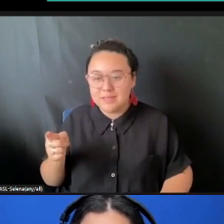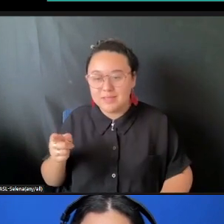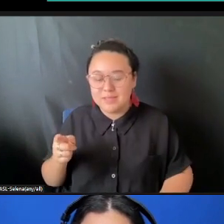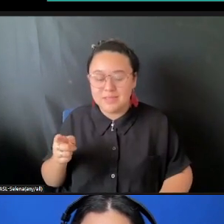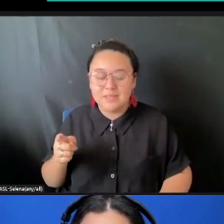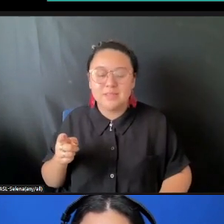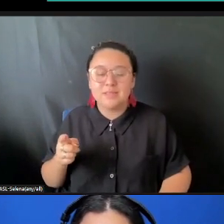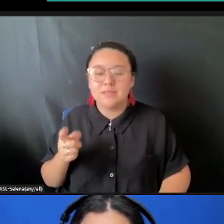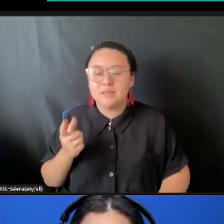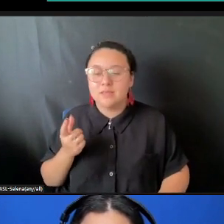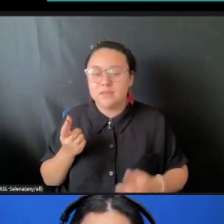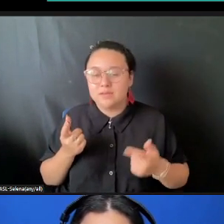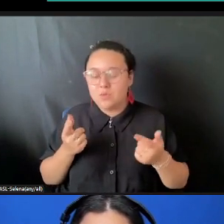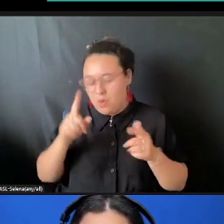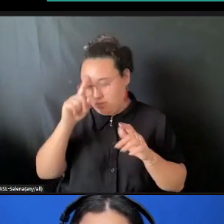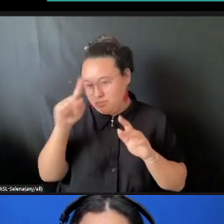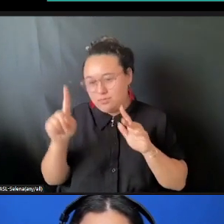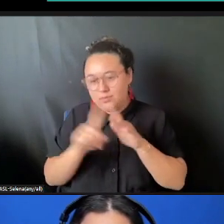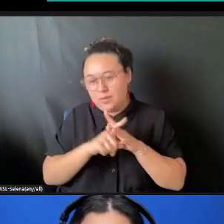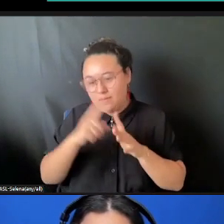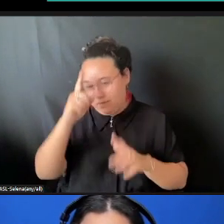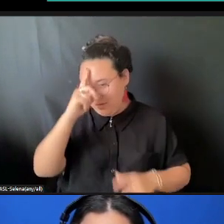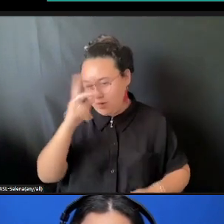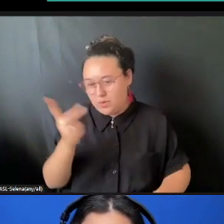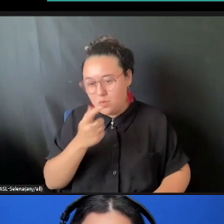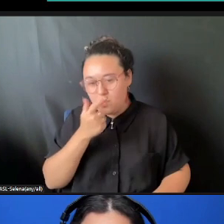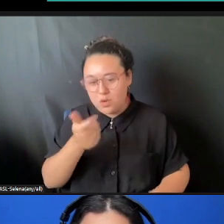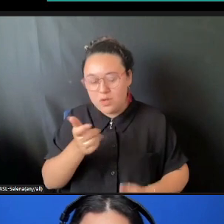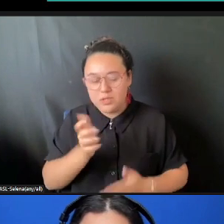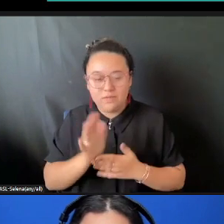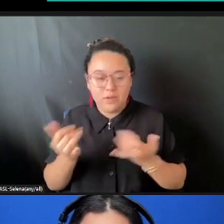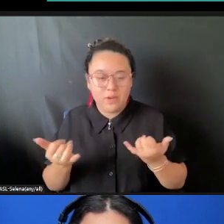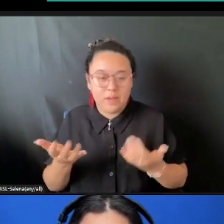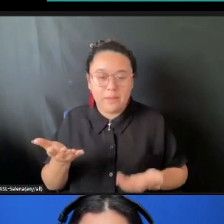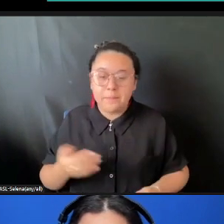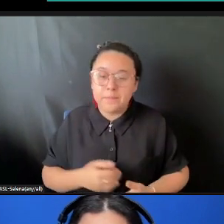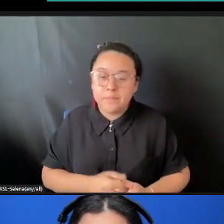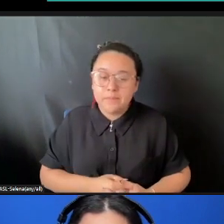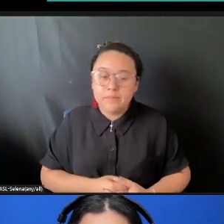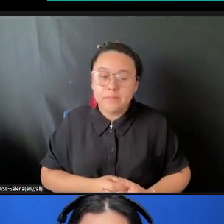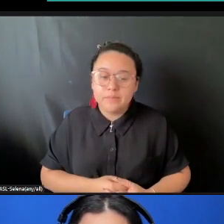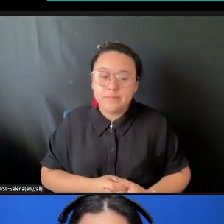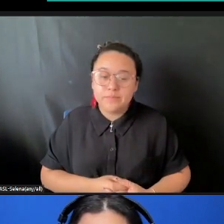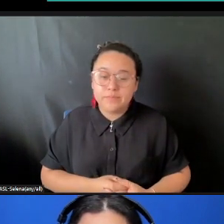just what is coming up for you in viewing that piece now?